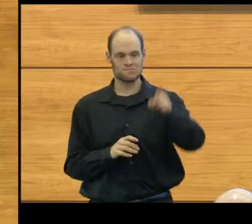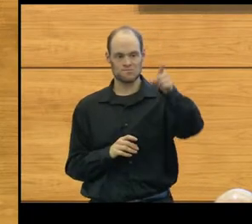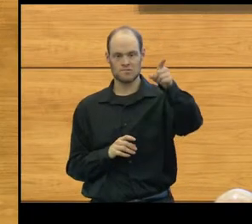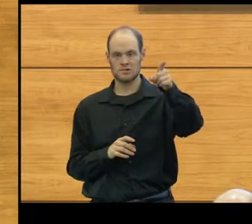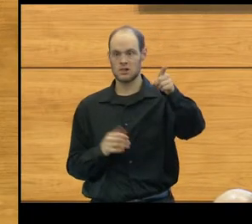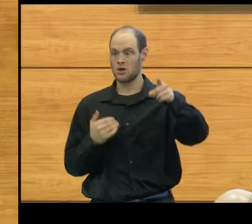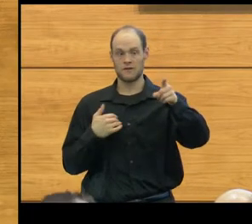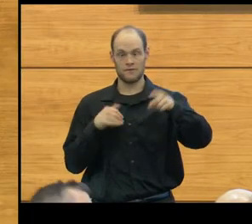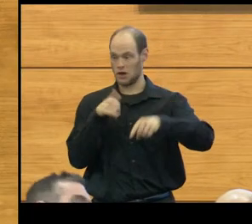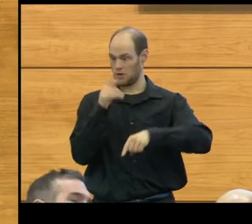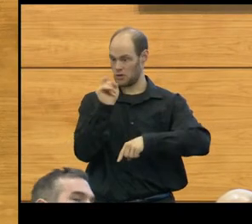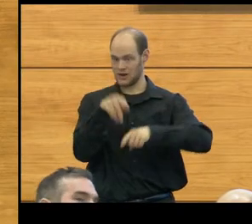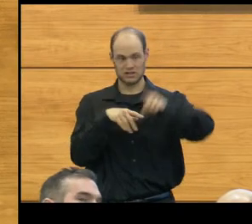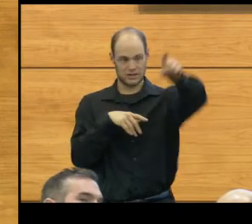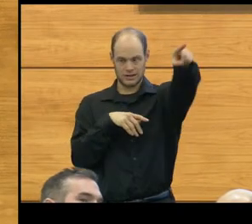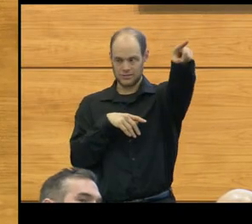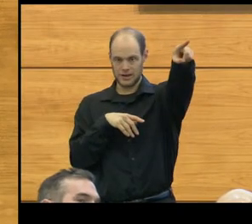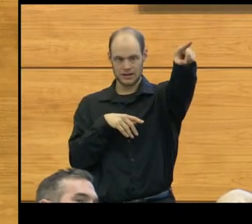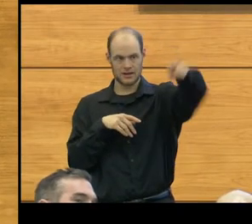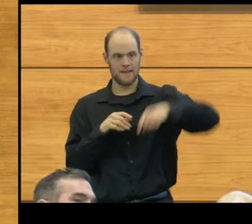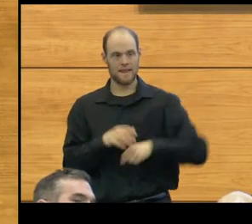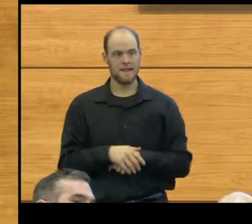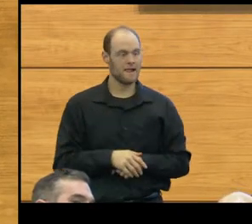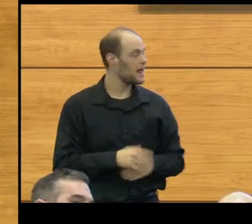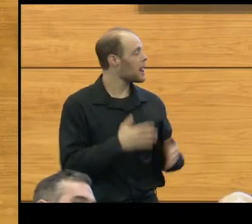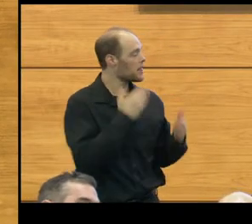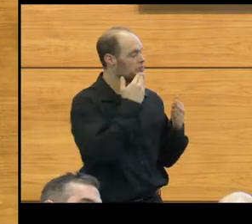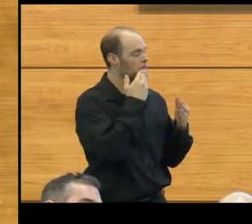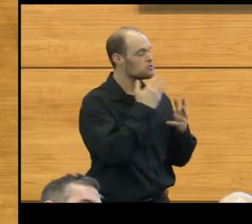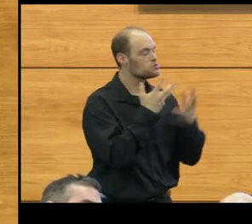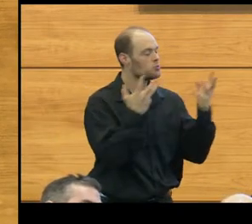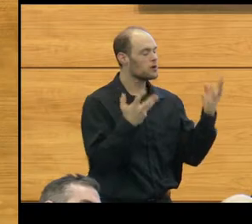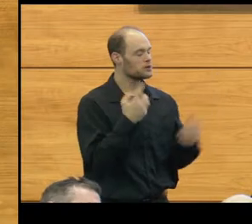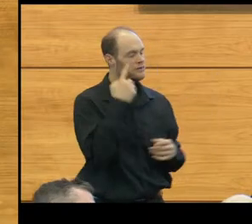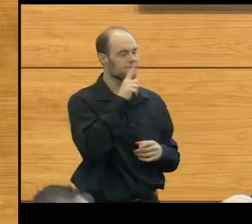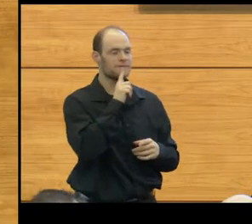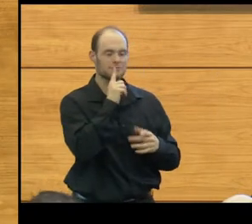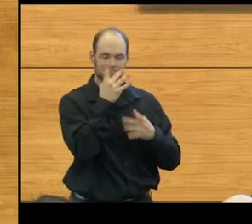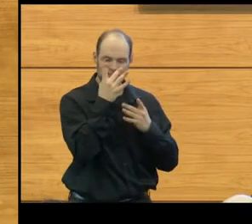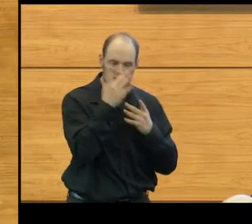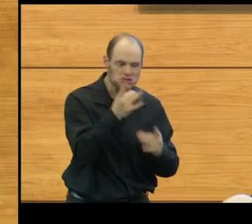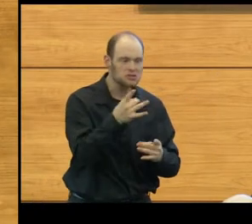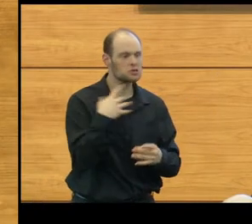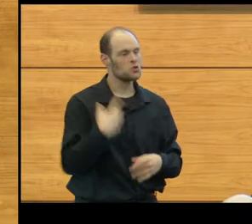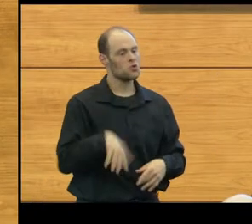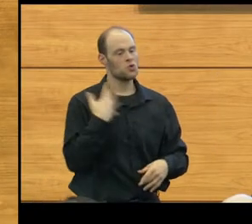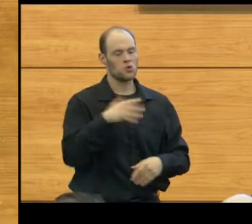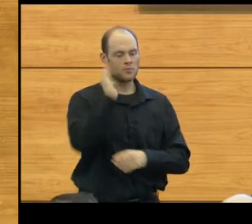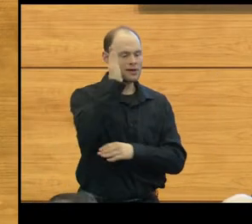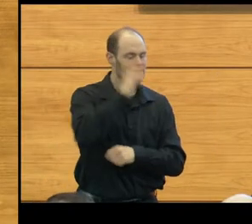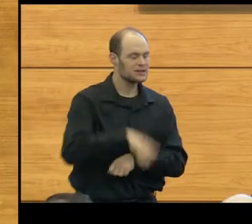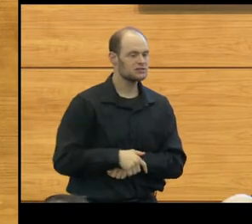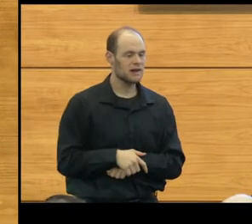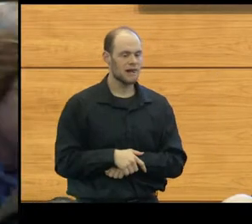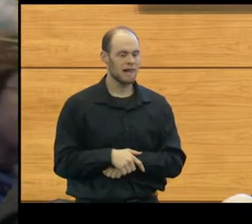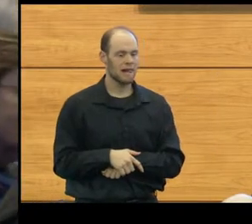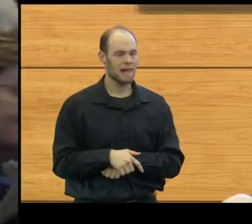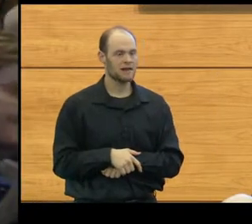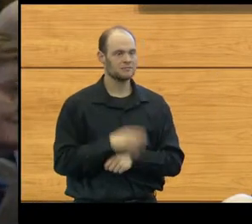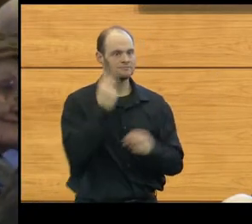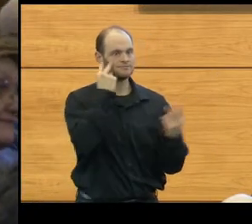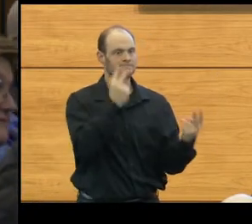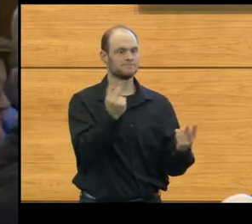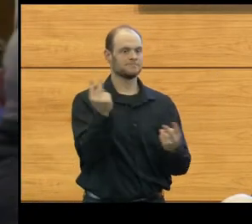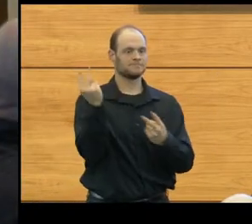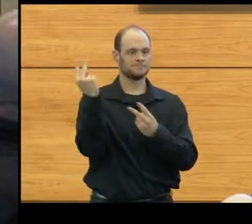We have time. Another question in the back? Yes, please go ahead. Thank you very much for a very compelling presentation. I really enjoyed it. Just thinking back